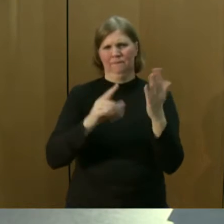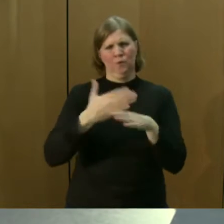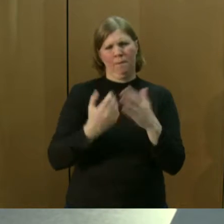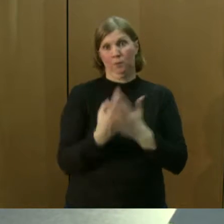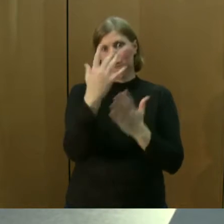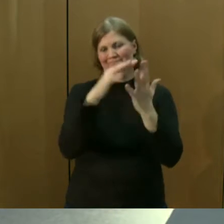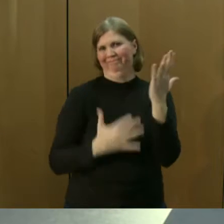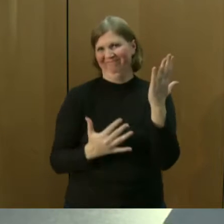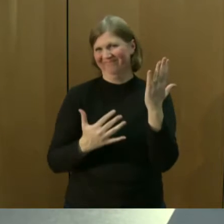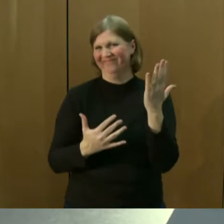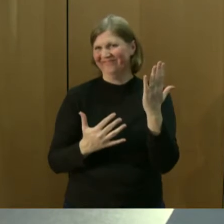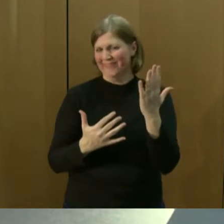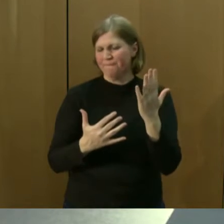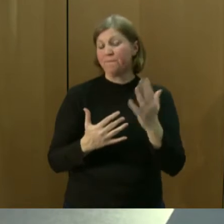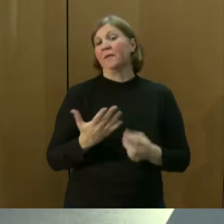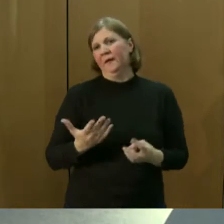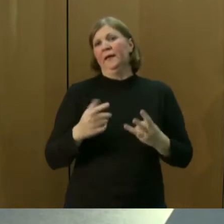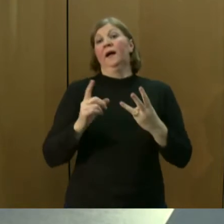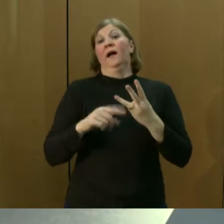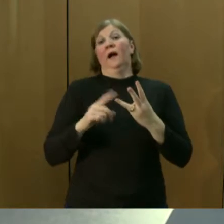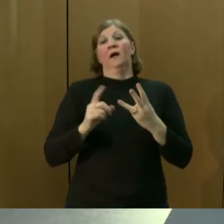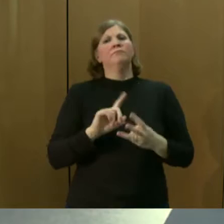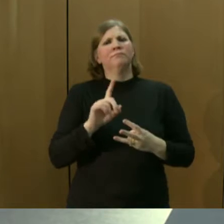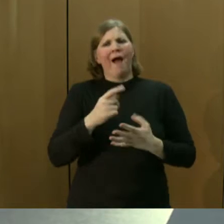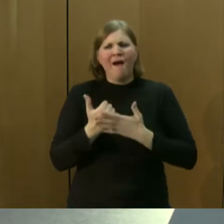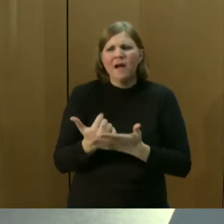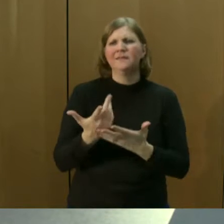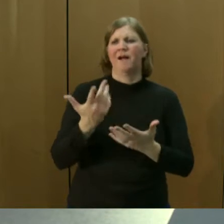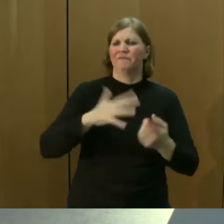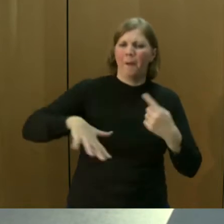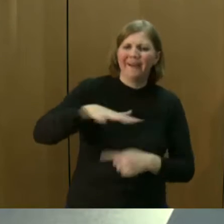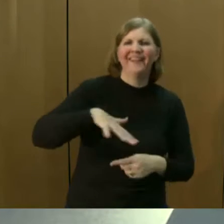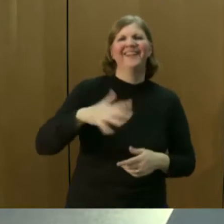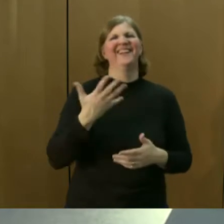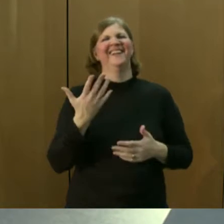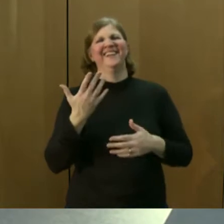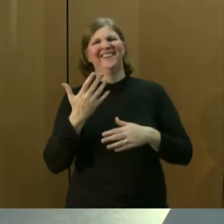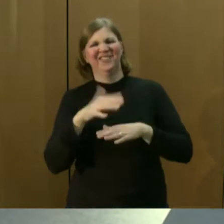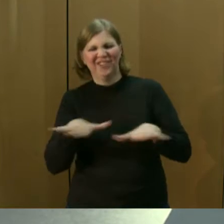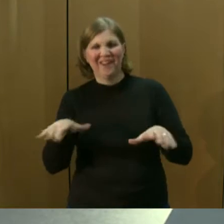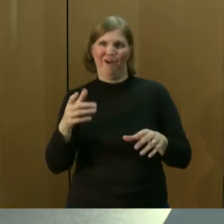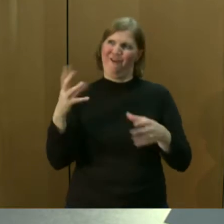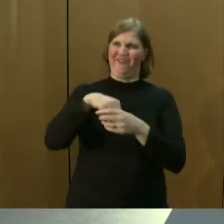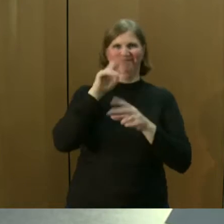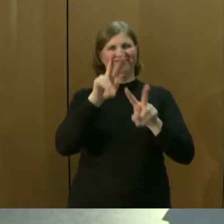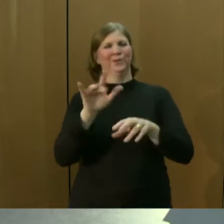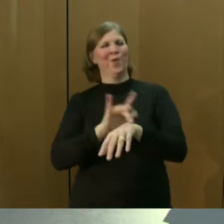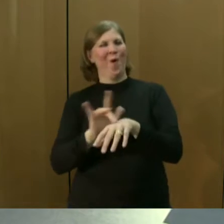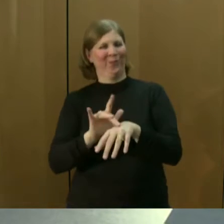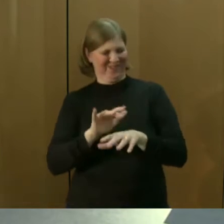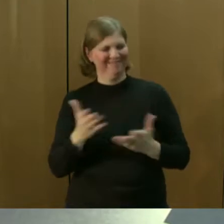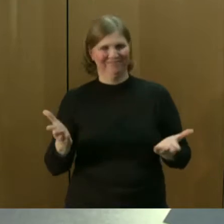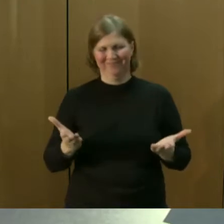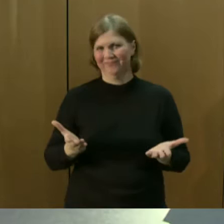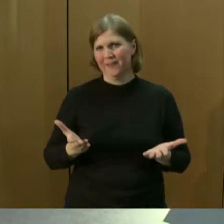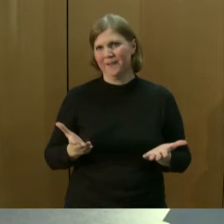advice or experience for family or kids music performers? So I'm assuming shows that have young performers